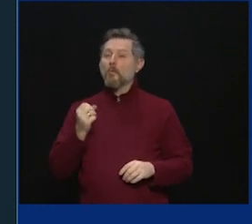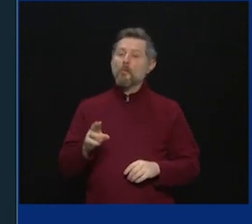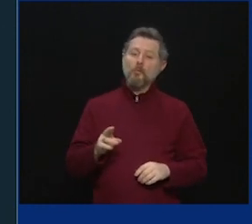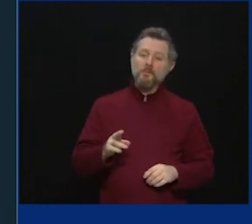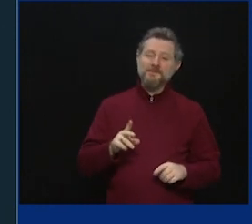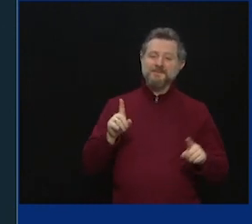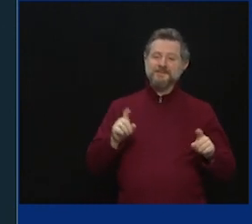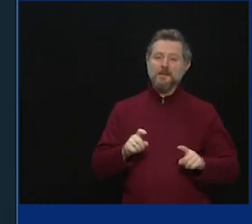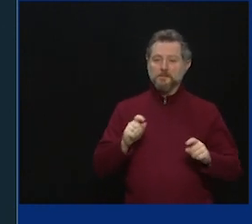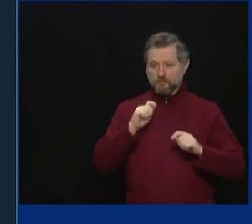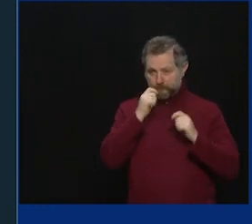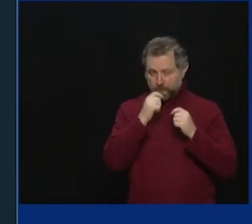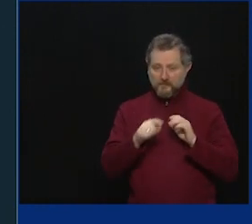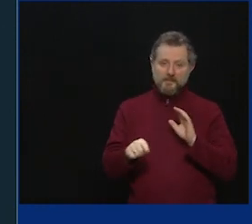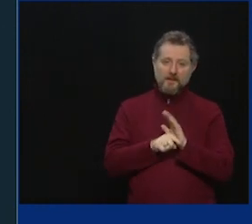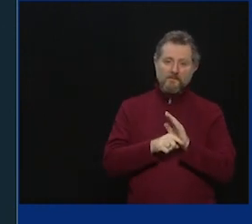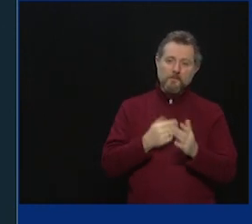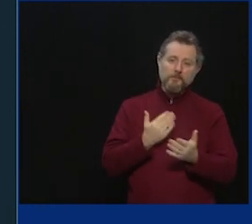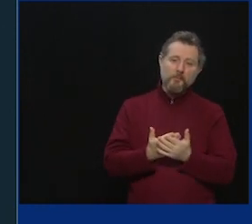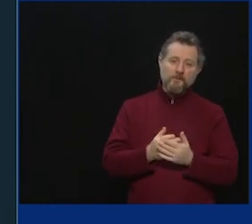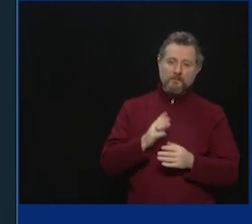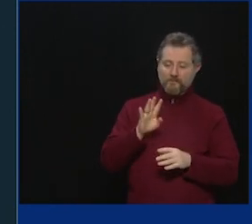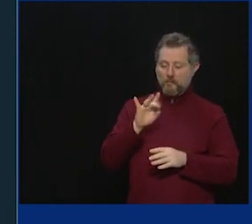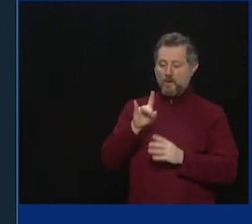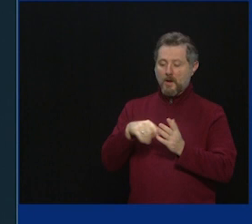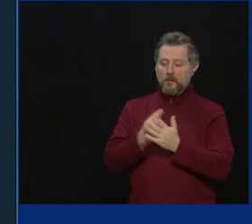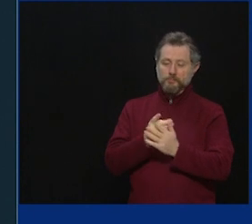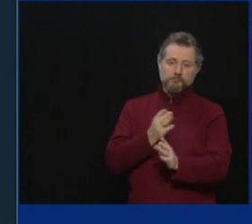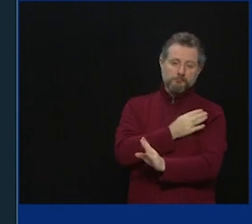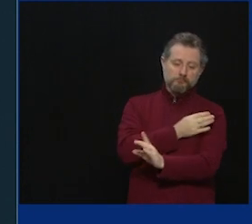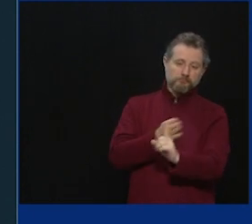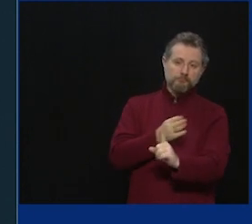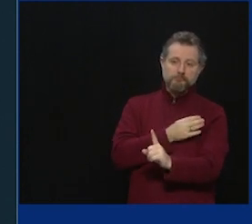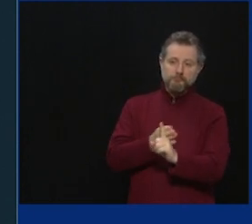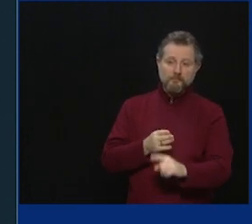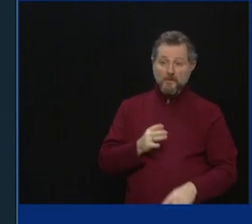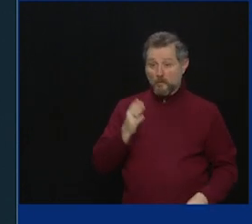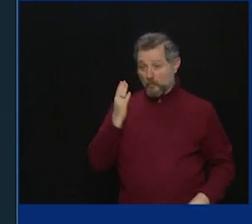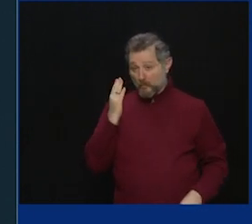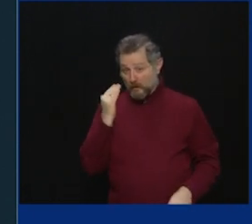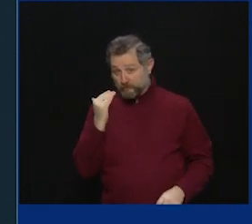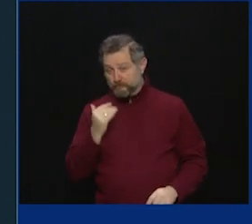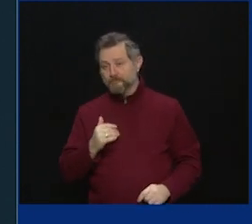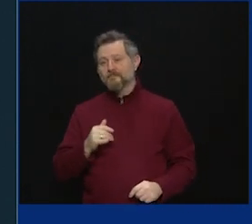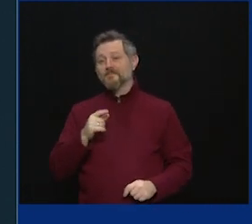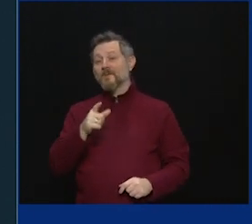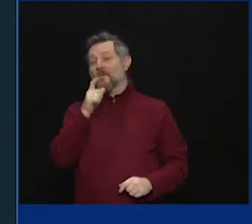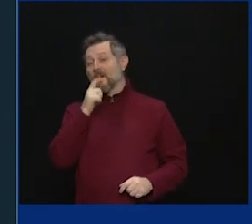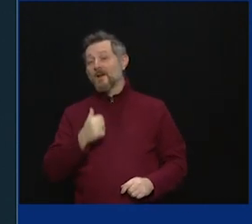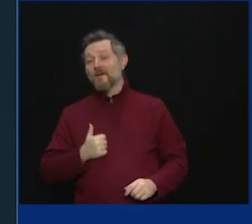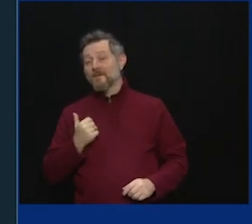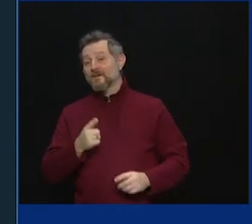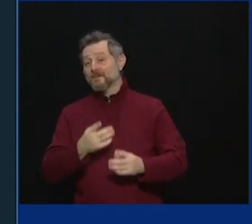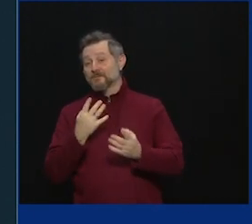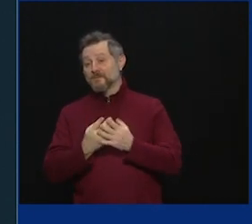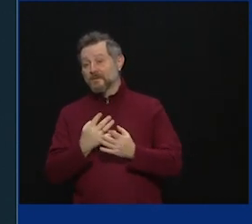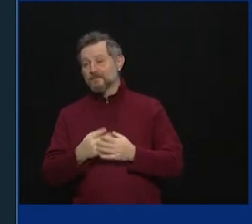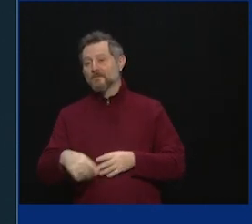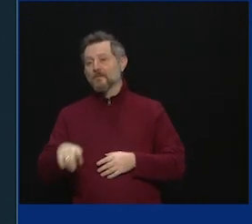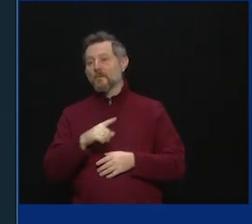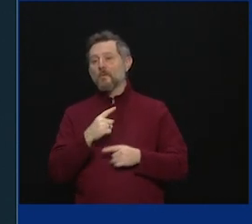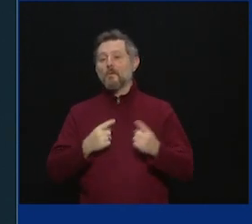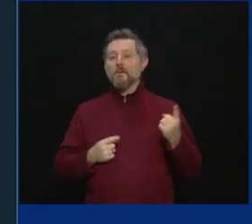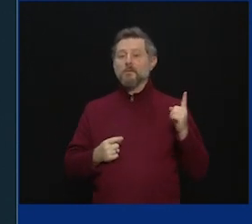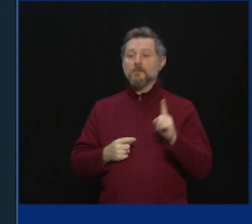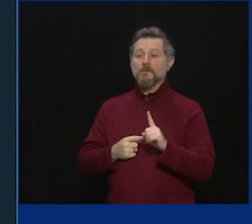within 48 hours of the test. And the reason we're doing this is a population where this could run through like